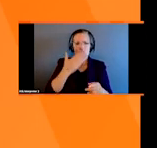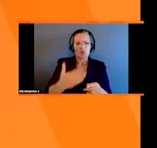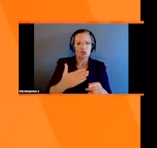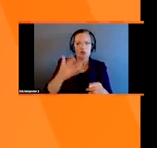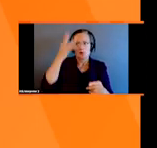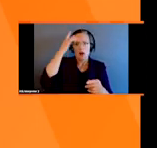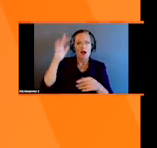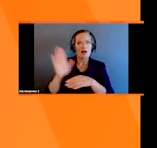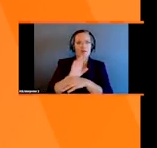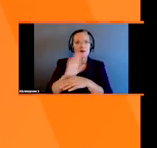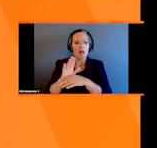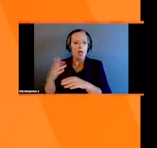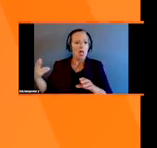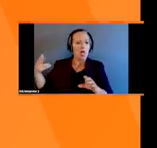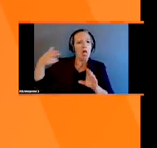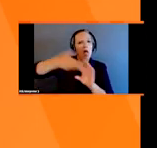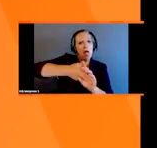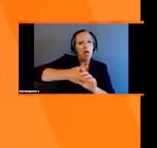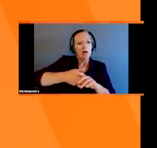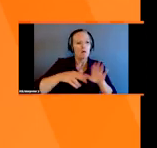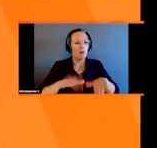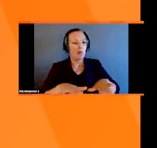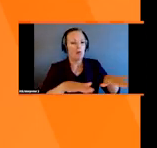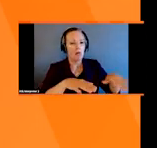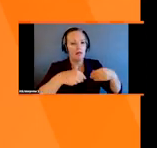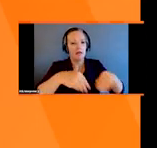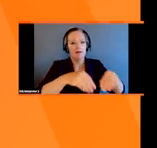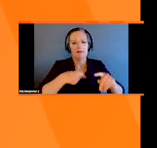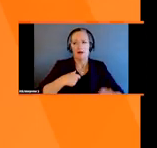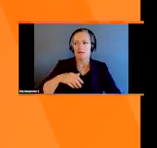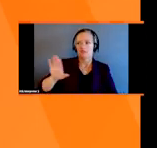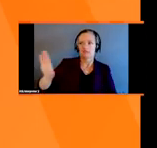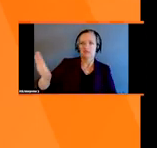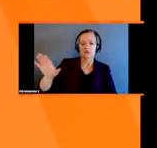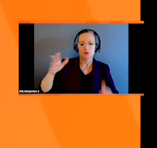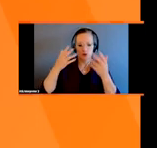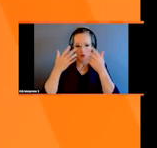there. As an individual, awesome.